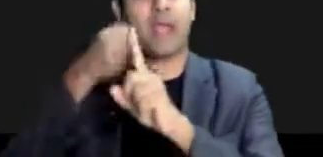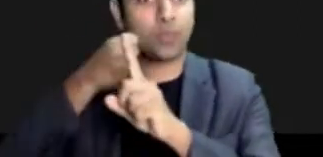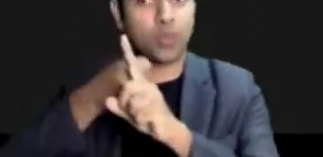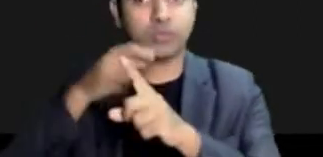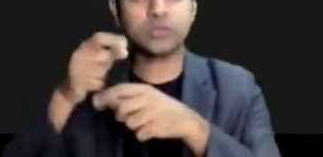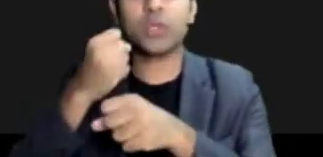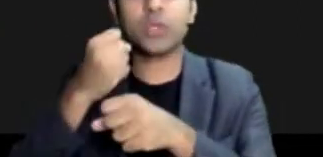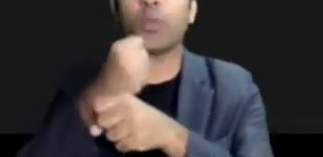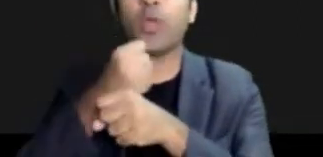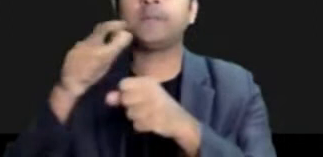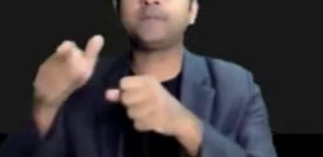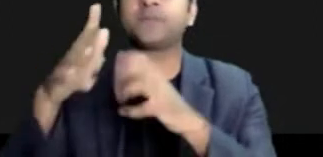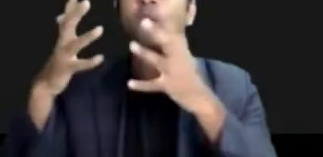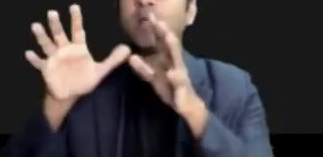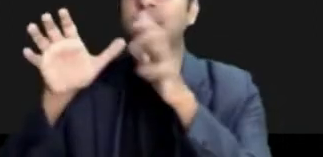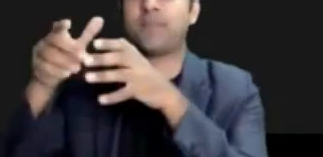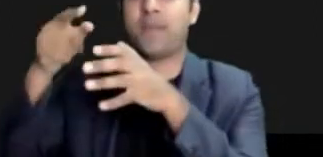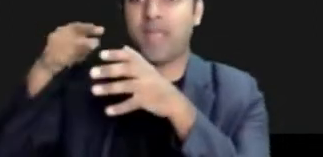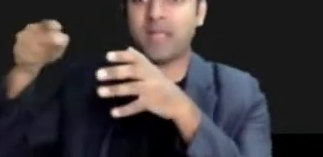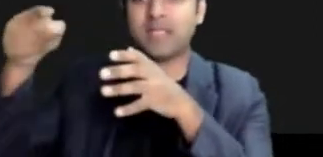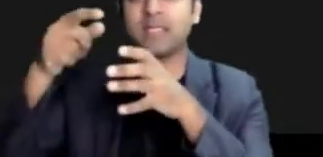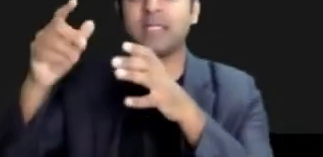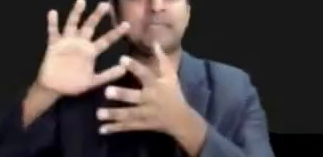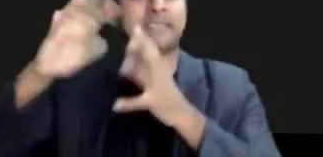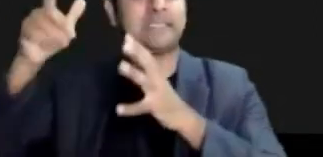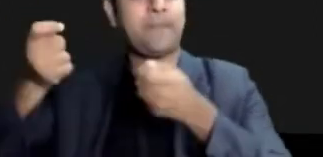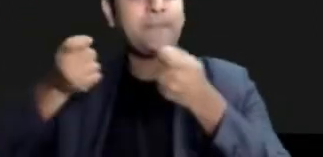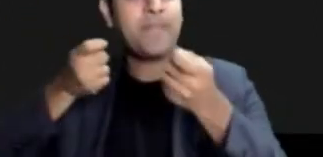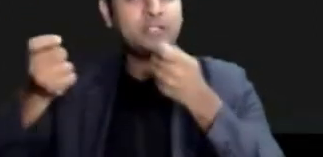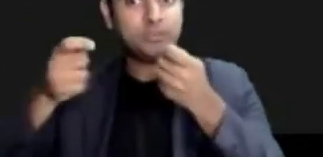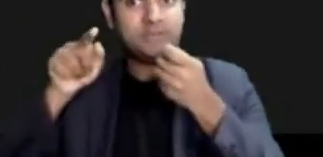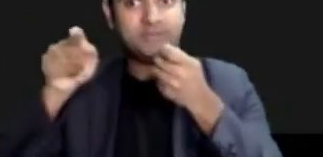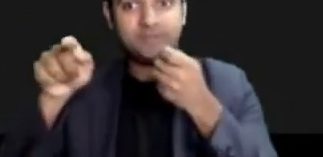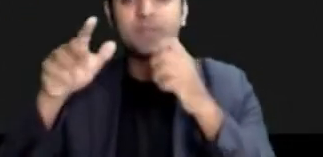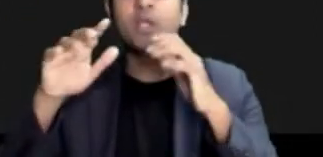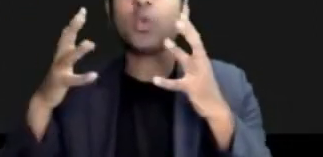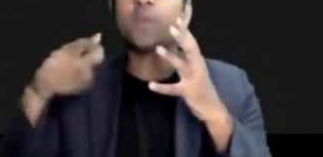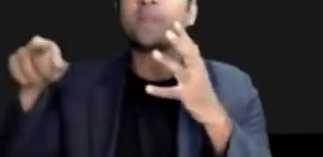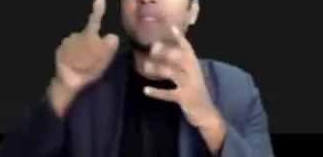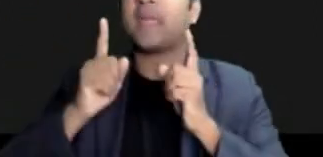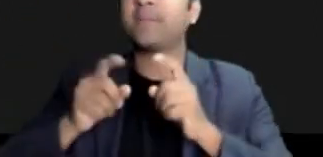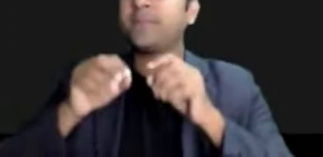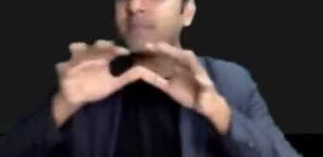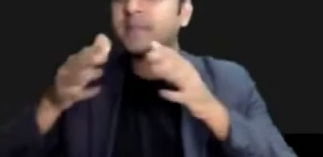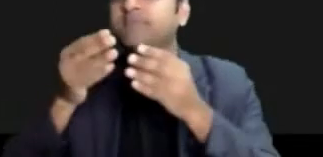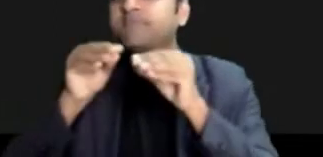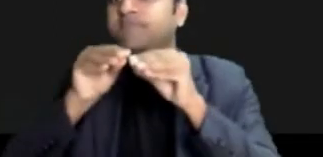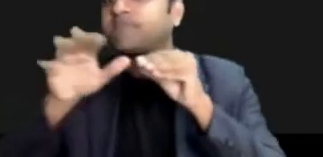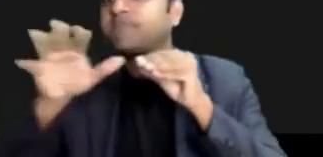they implement and even share with different development actors. The challenge has been that I